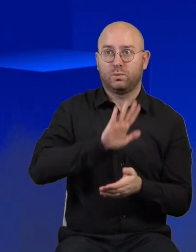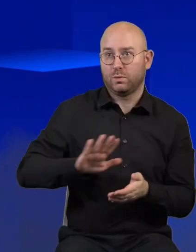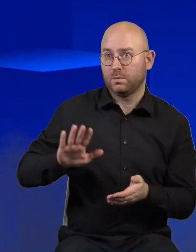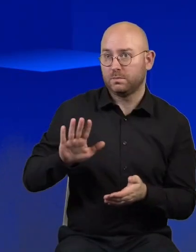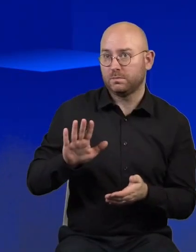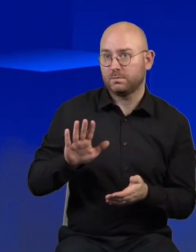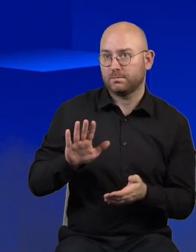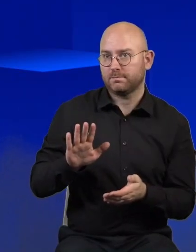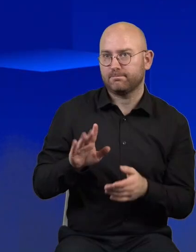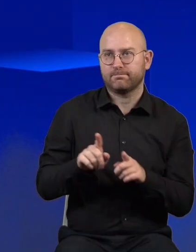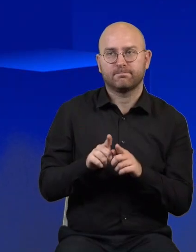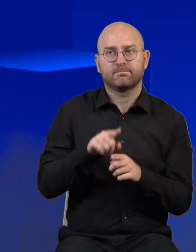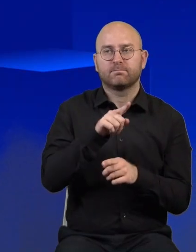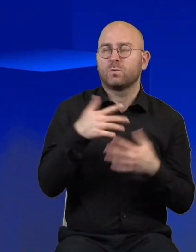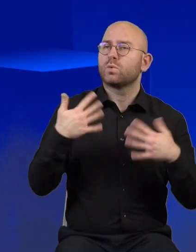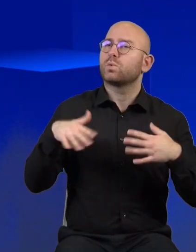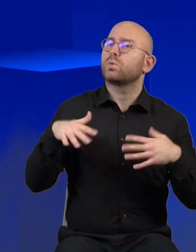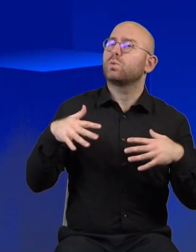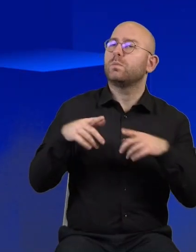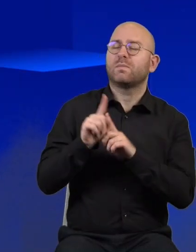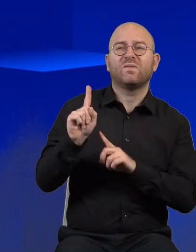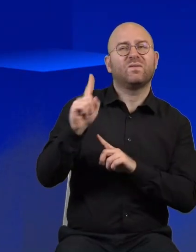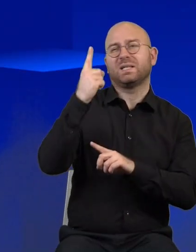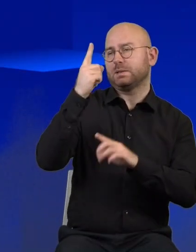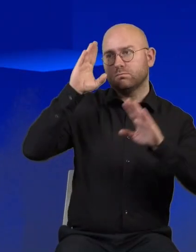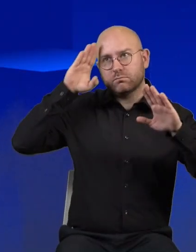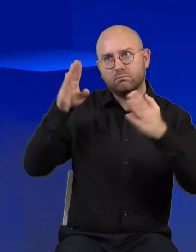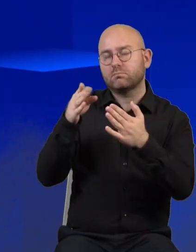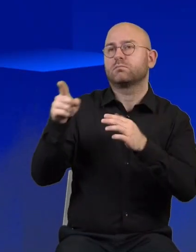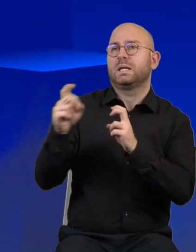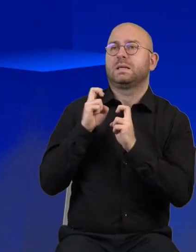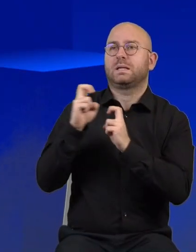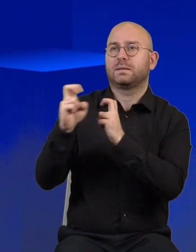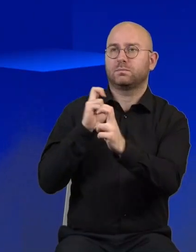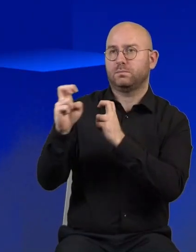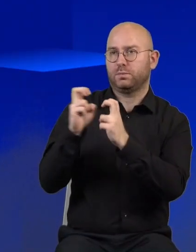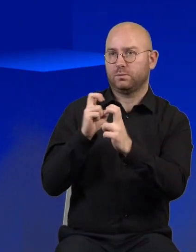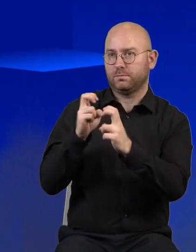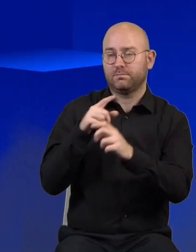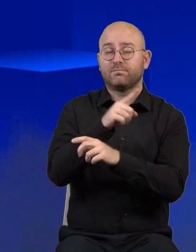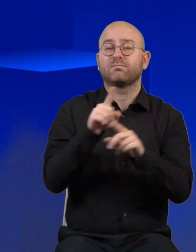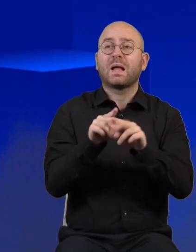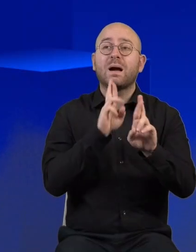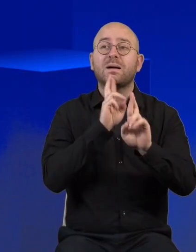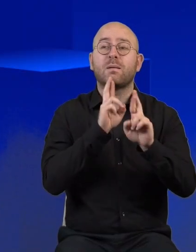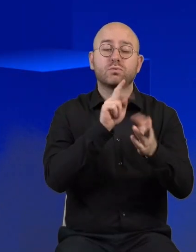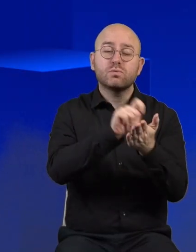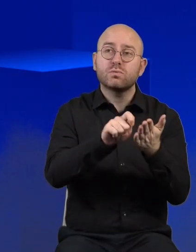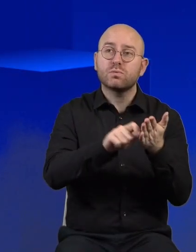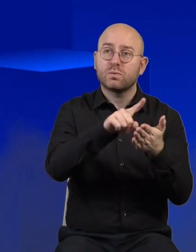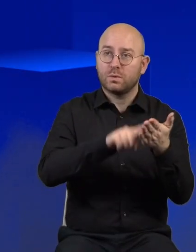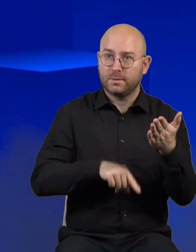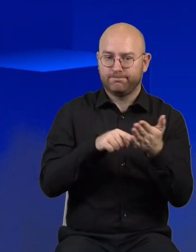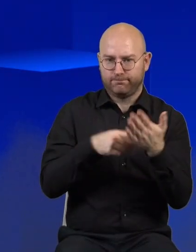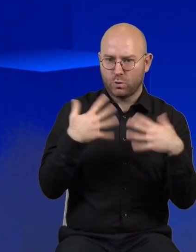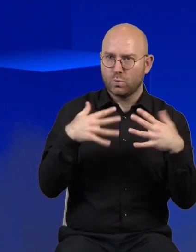And, well, the report emphasizes various, how to say, drawbacks,